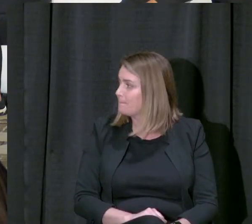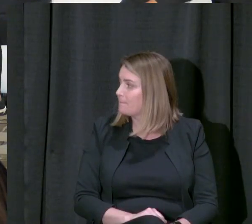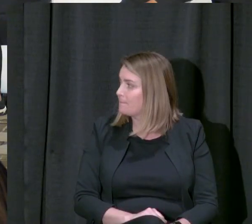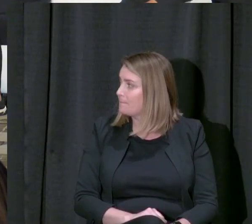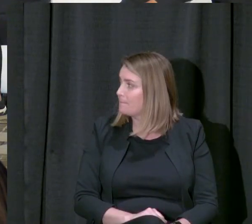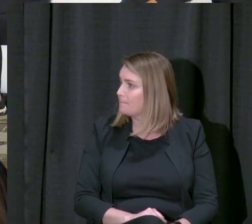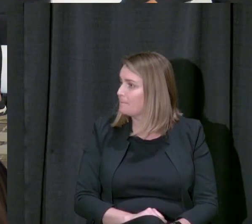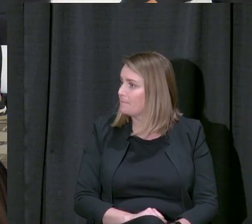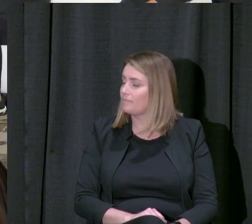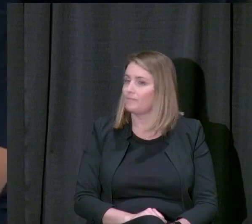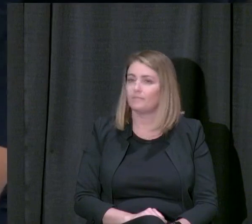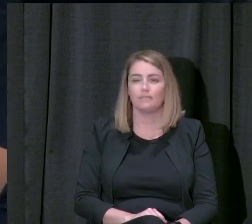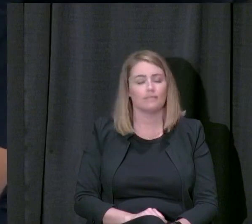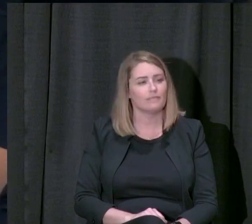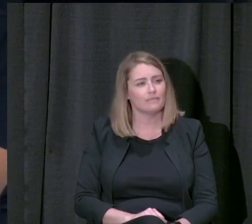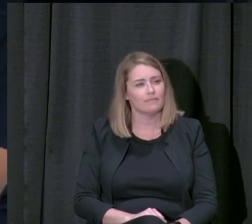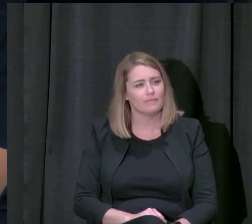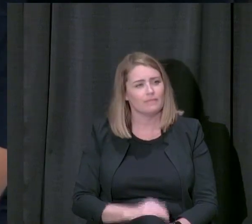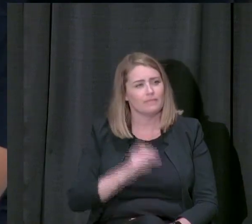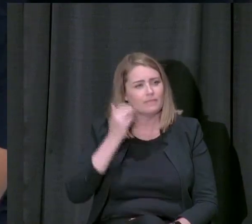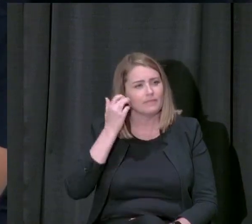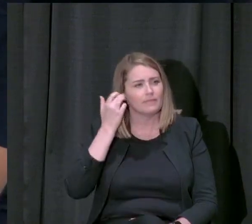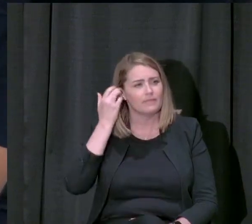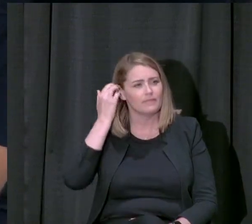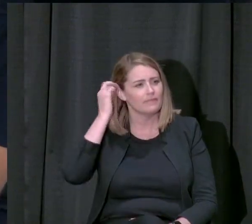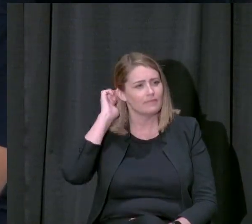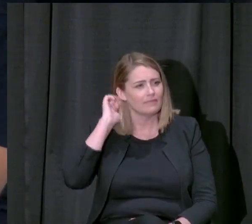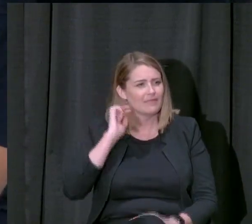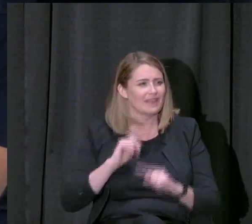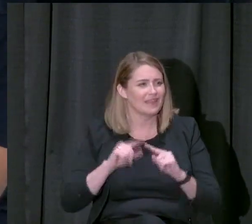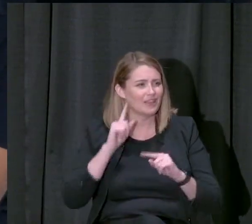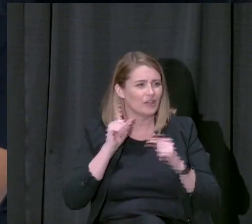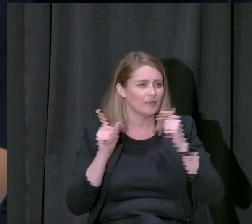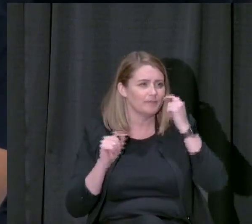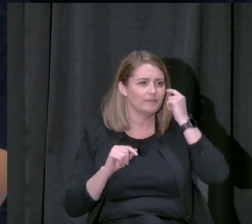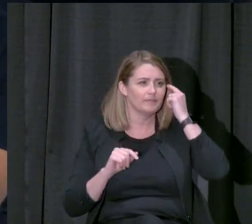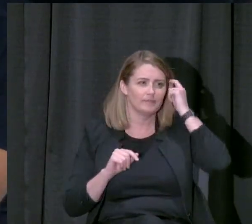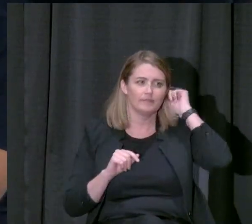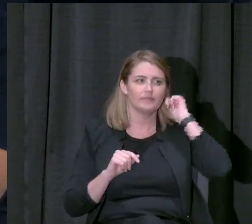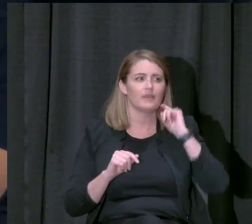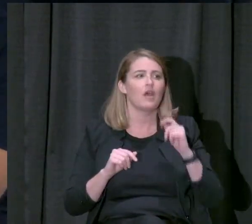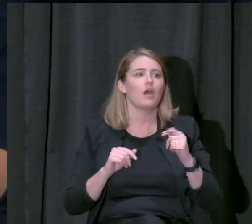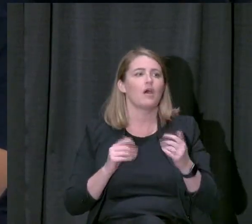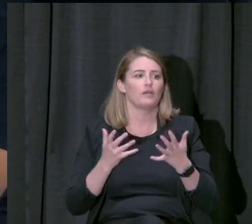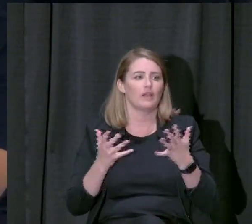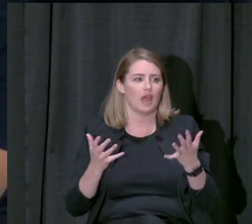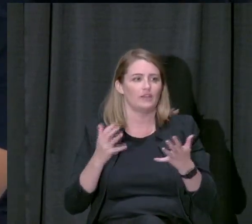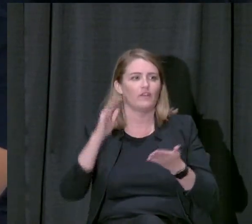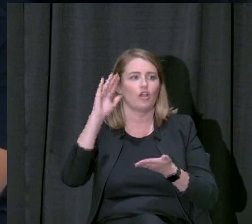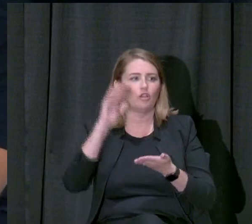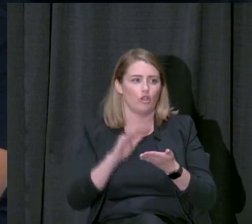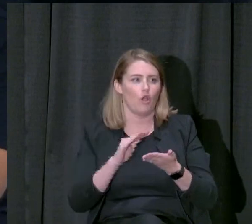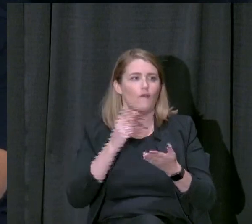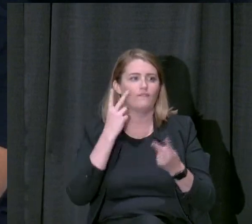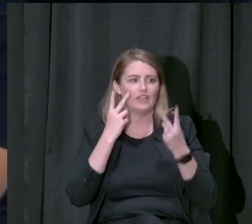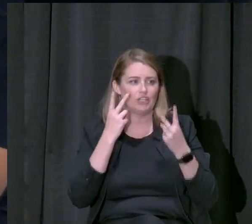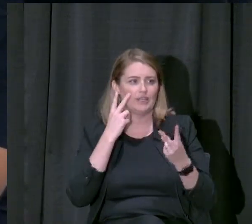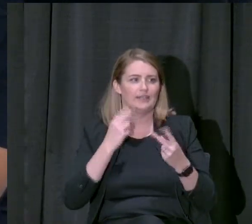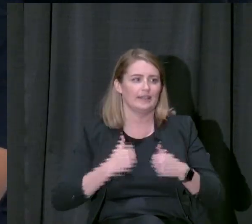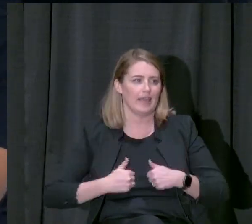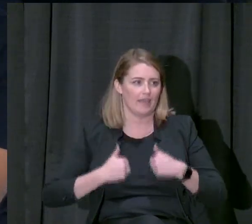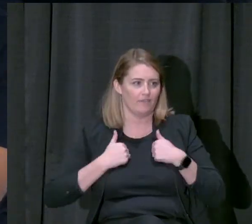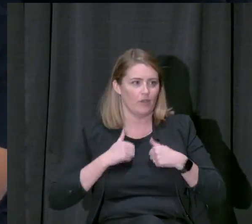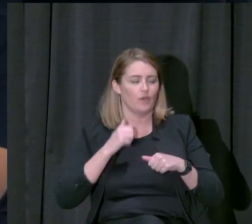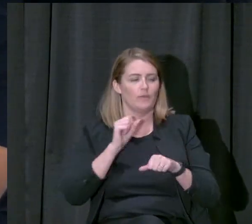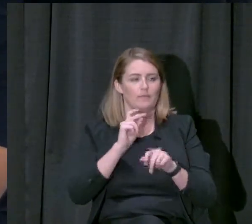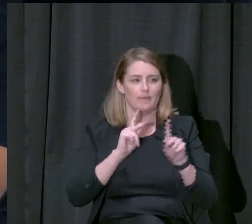and they sort of do come across a lot of your visual information in their everyday life. So it happens to be people who are working sort of professional a lot,